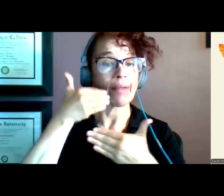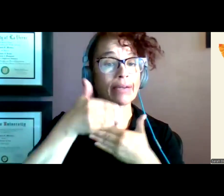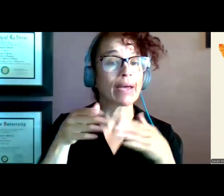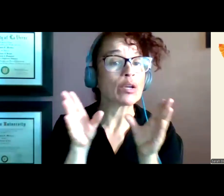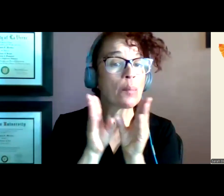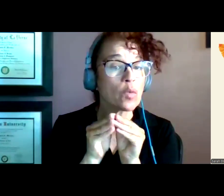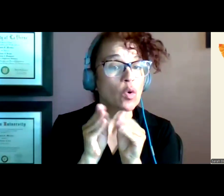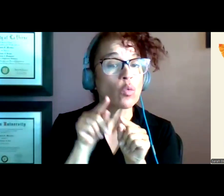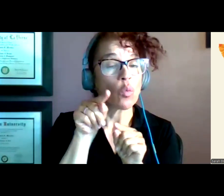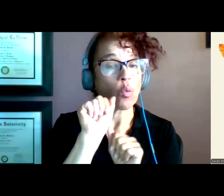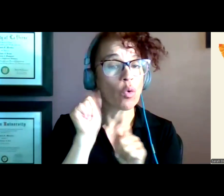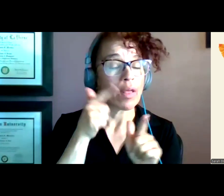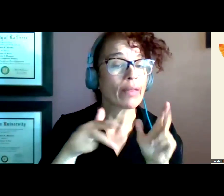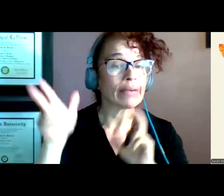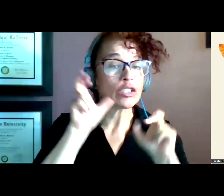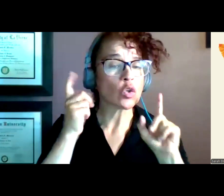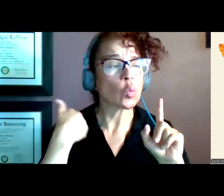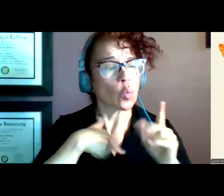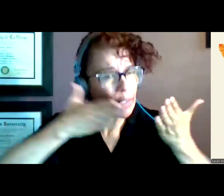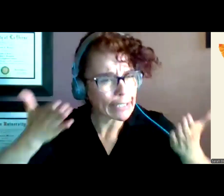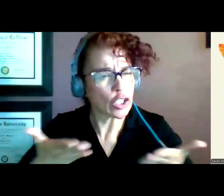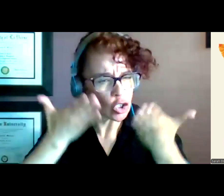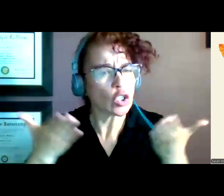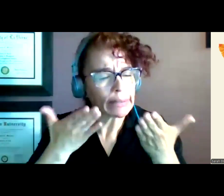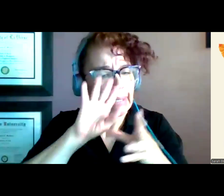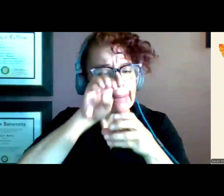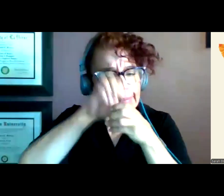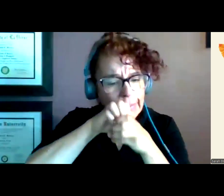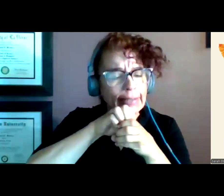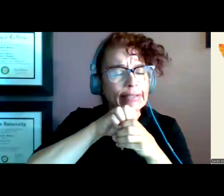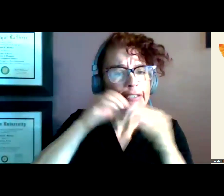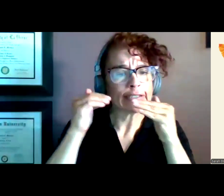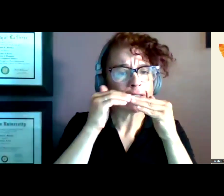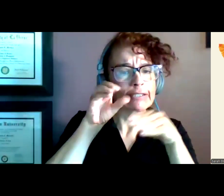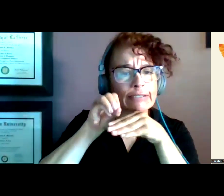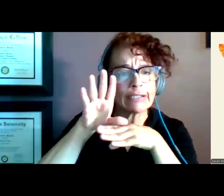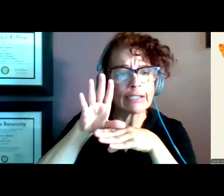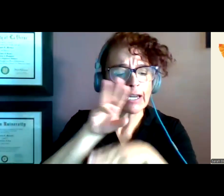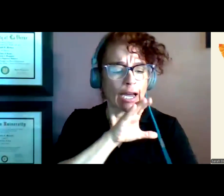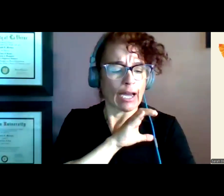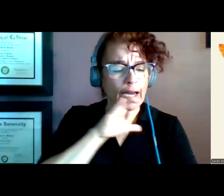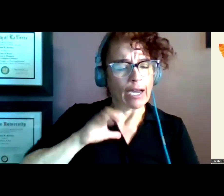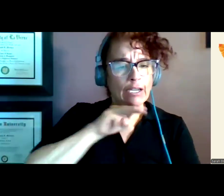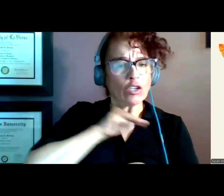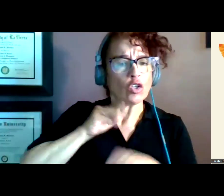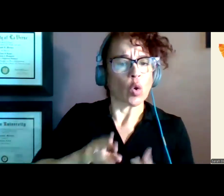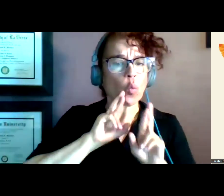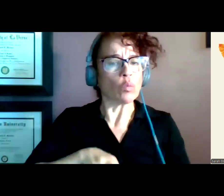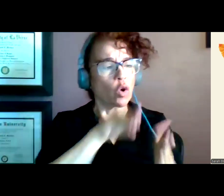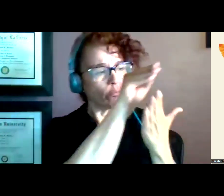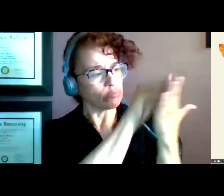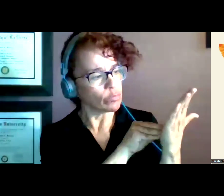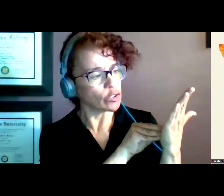meeting, when you all are here, we can engage our Equity Advisory Committee members to do a report out and